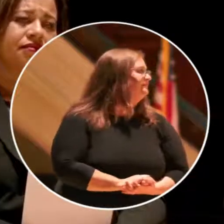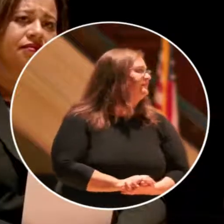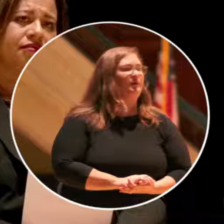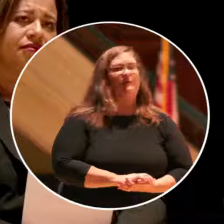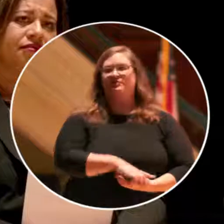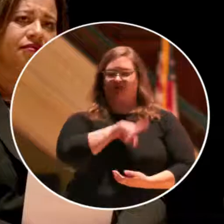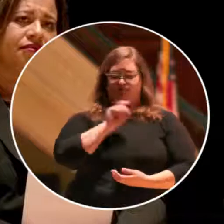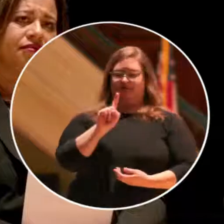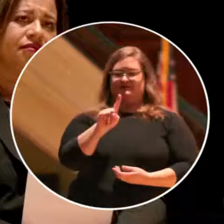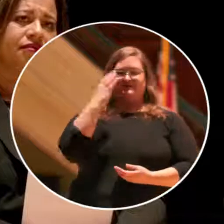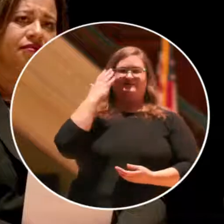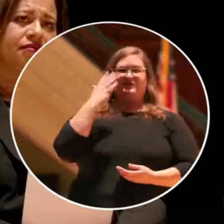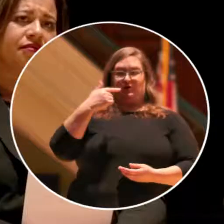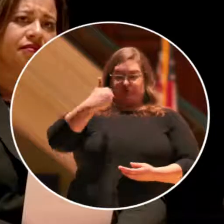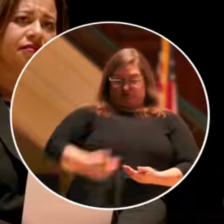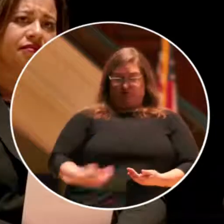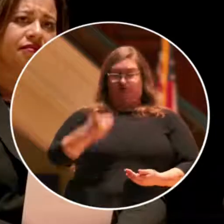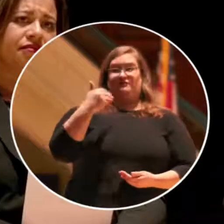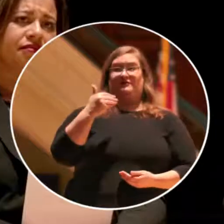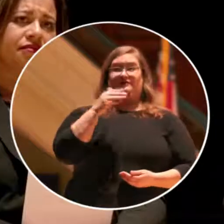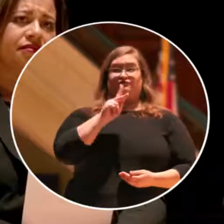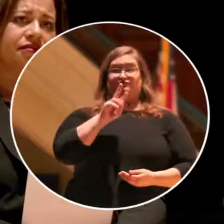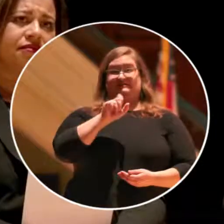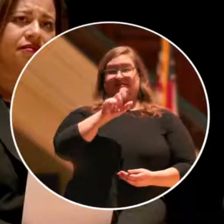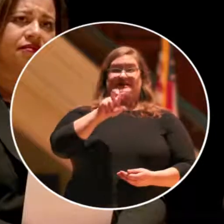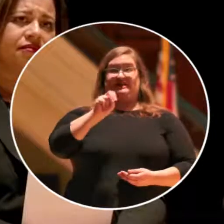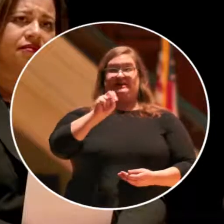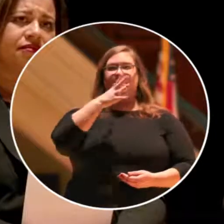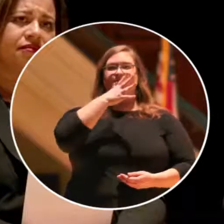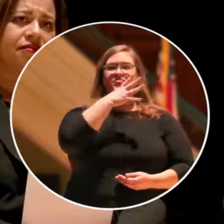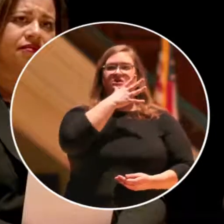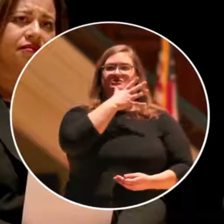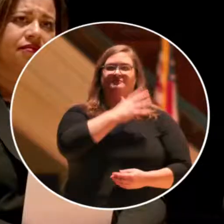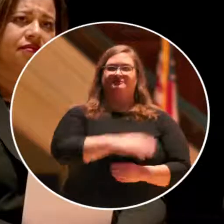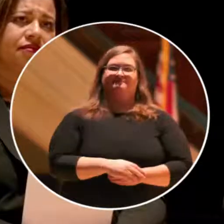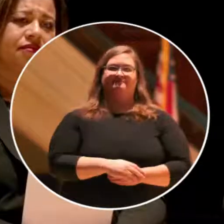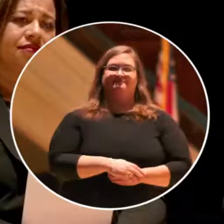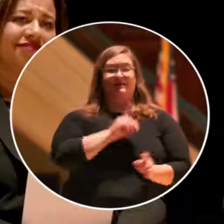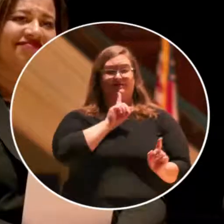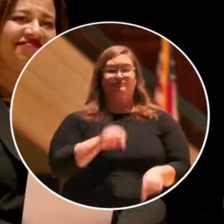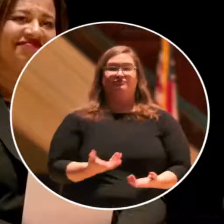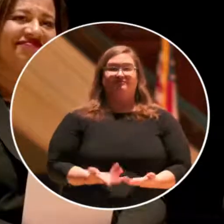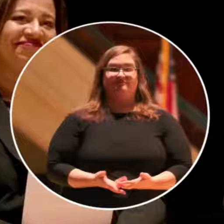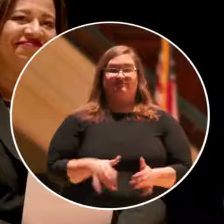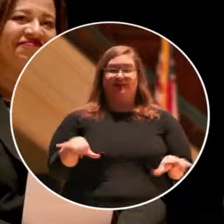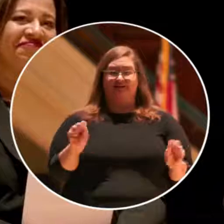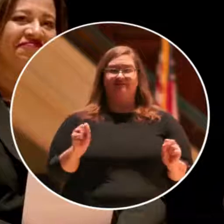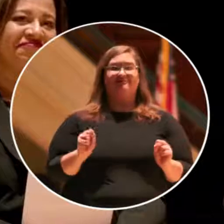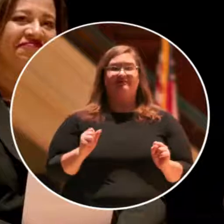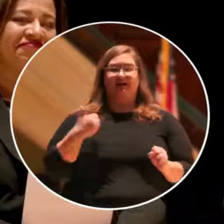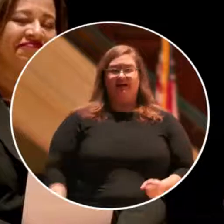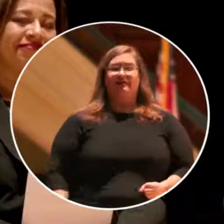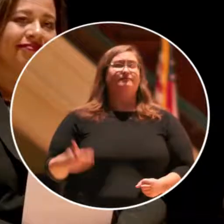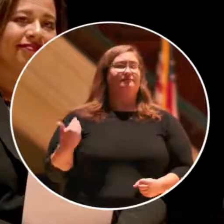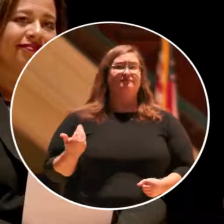Kristen, a mother? And my answer, yes, I